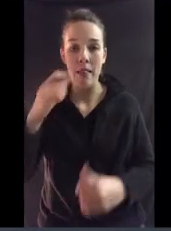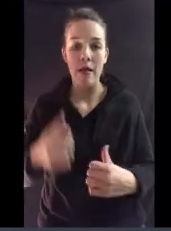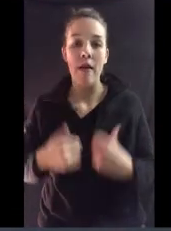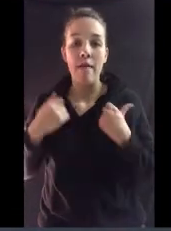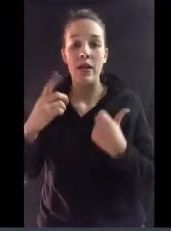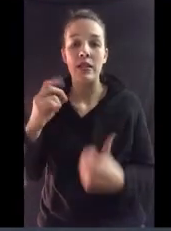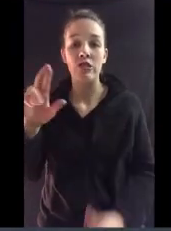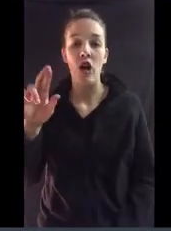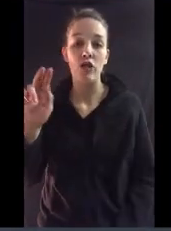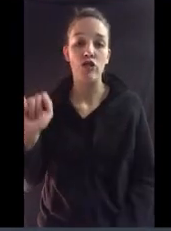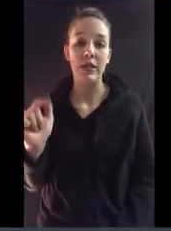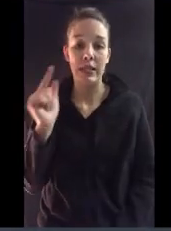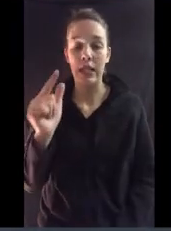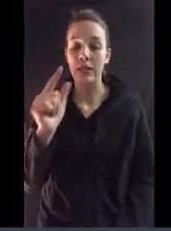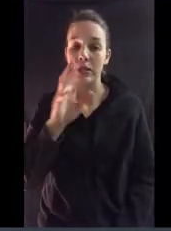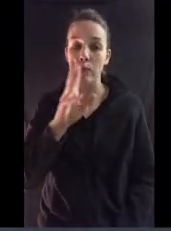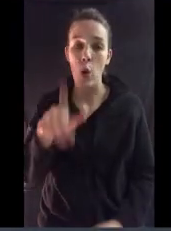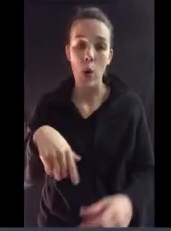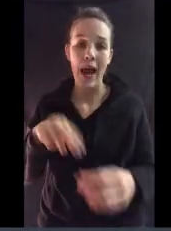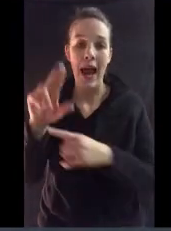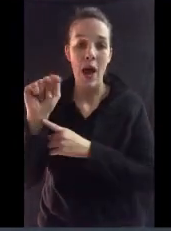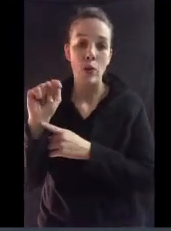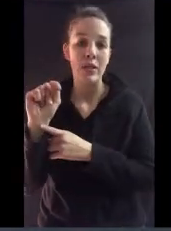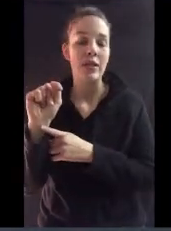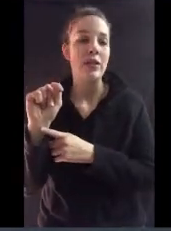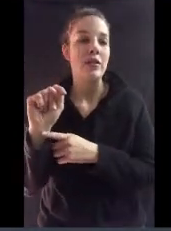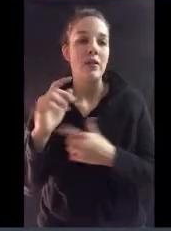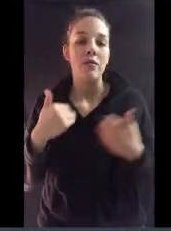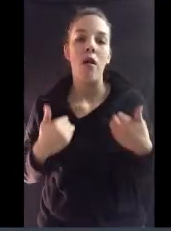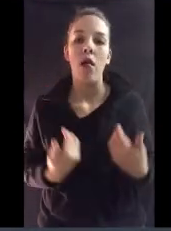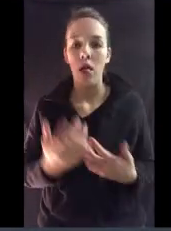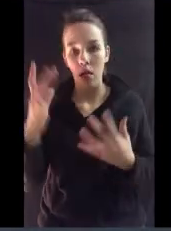Yet throughout his public life, Dr. King spoke out